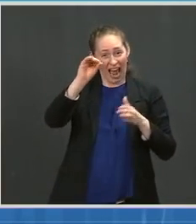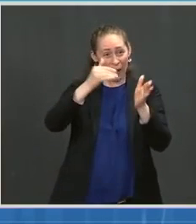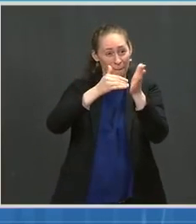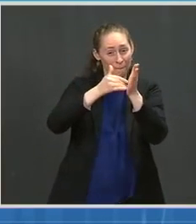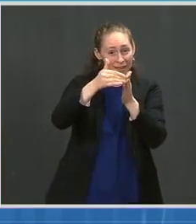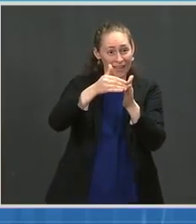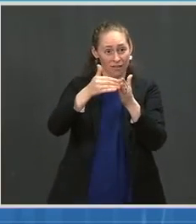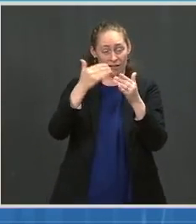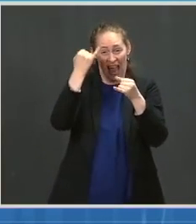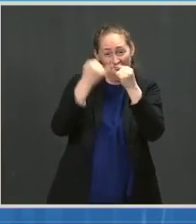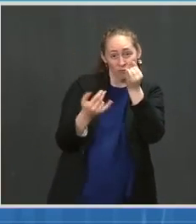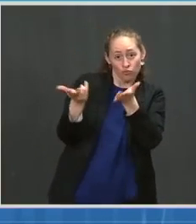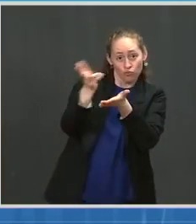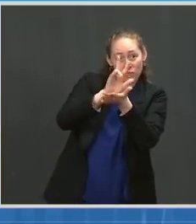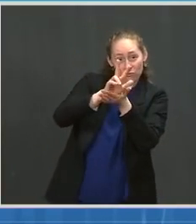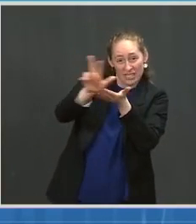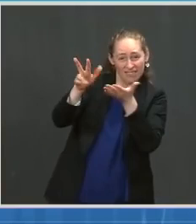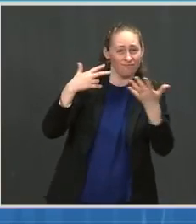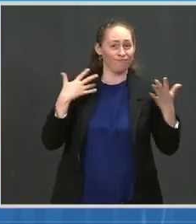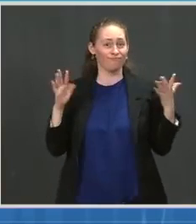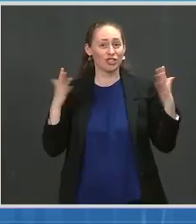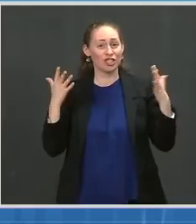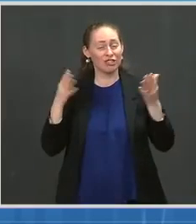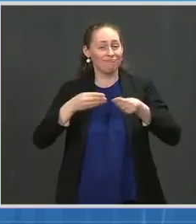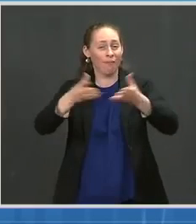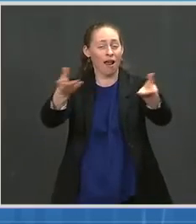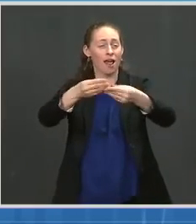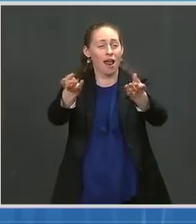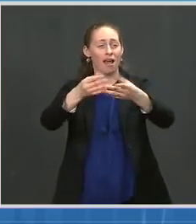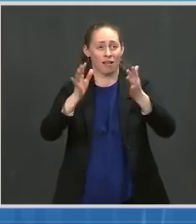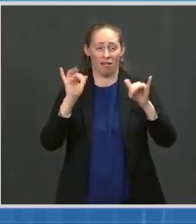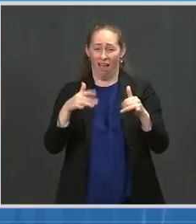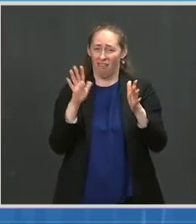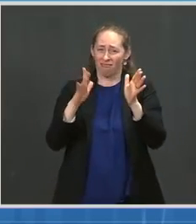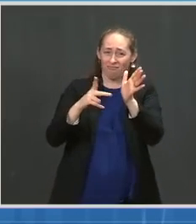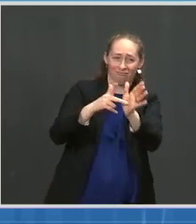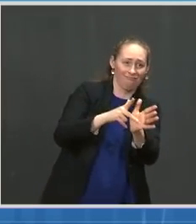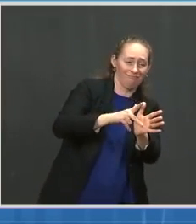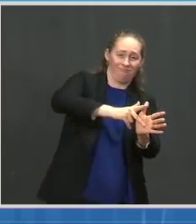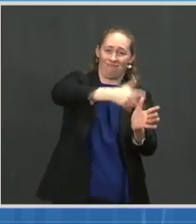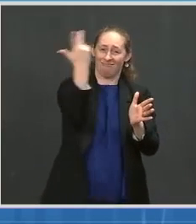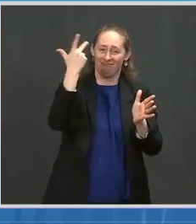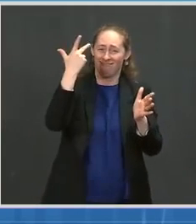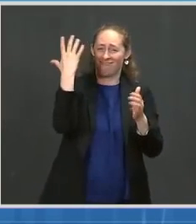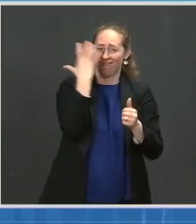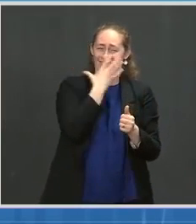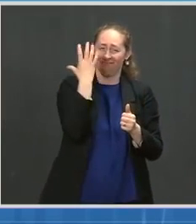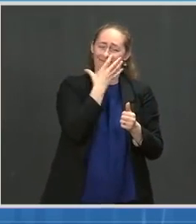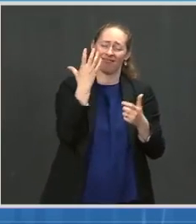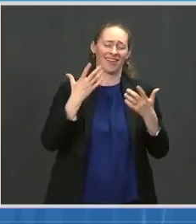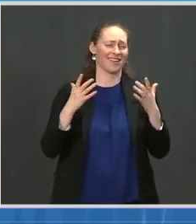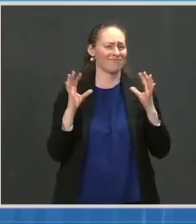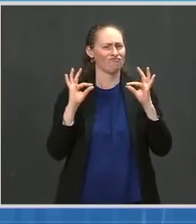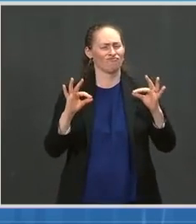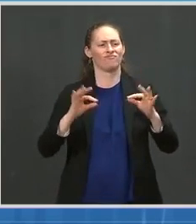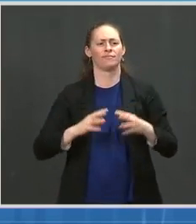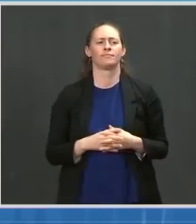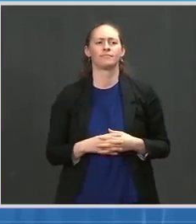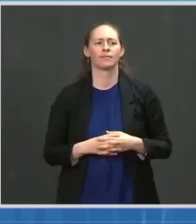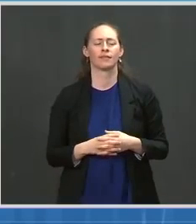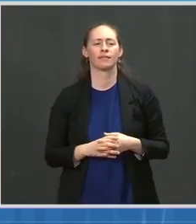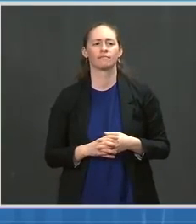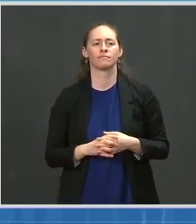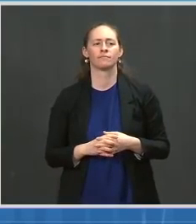weeks, and that we've more than tripled the production of doses and the delivery of doses under